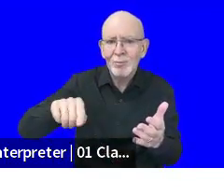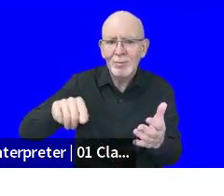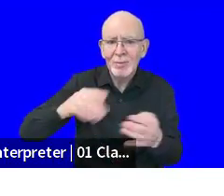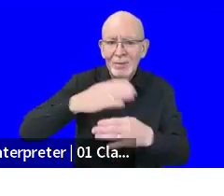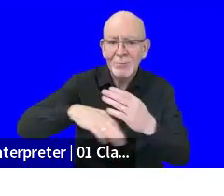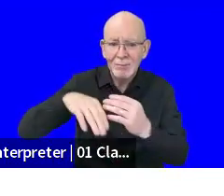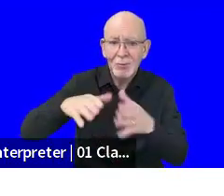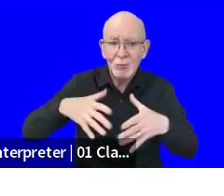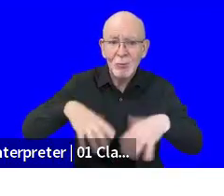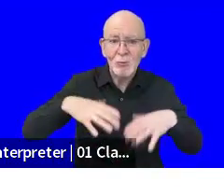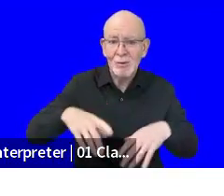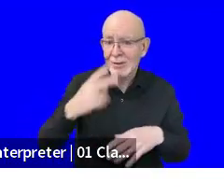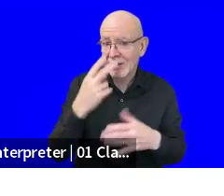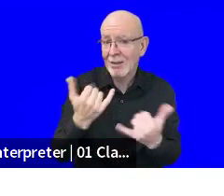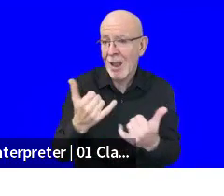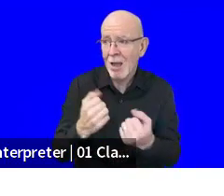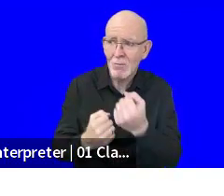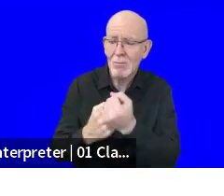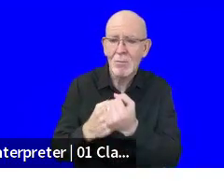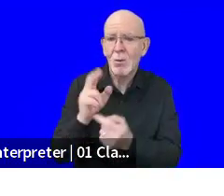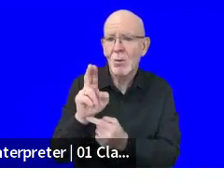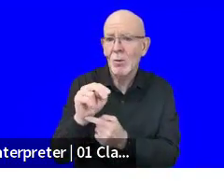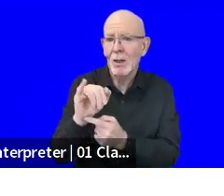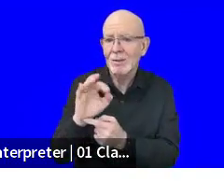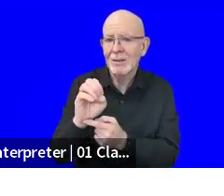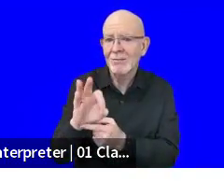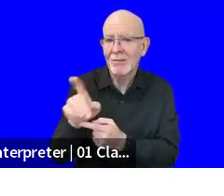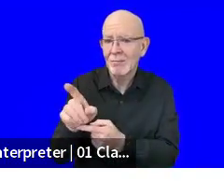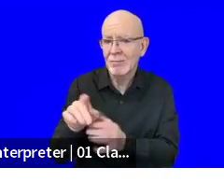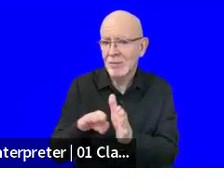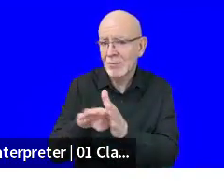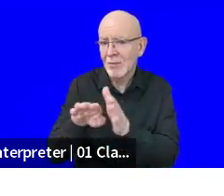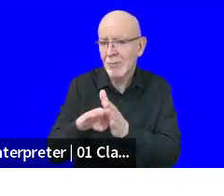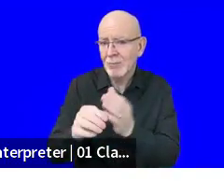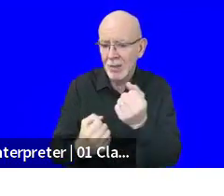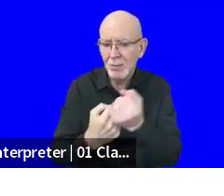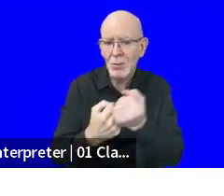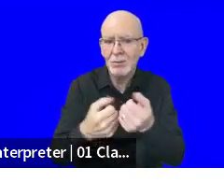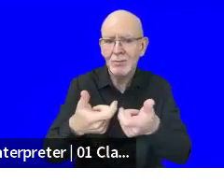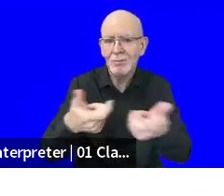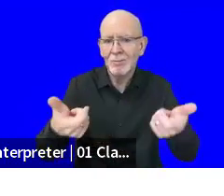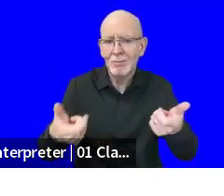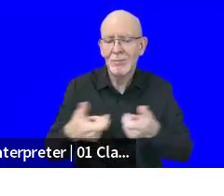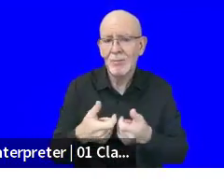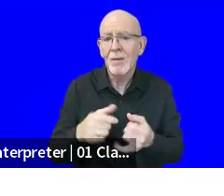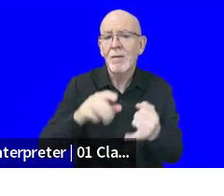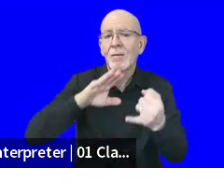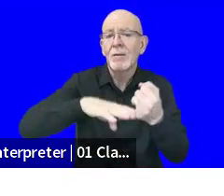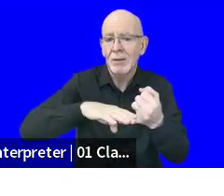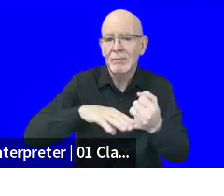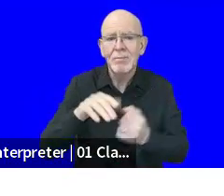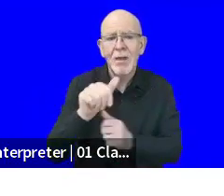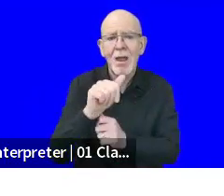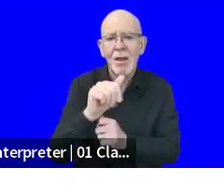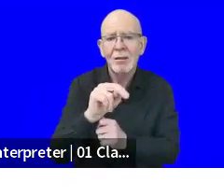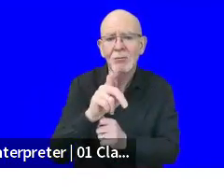who will close this webinar, with a senior social protection policy specialist at the World Bank, and had an